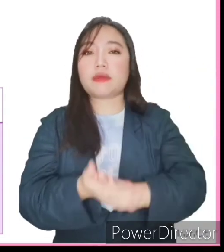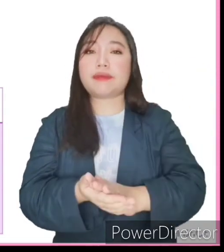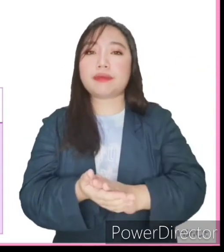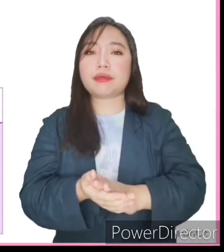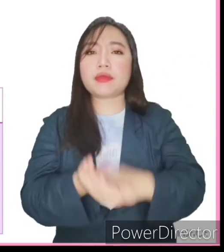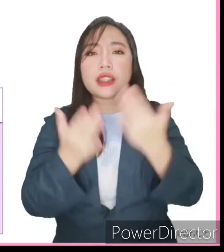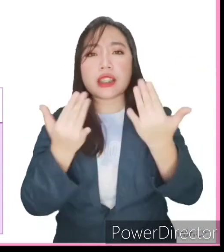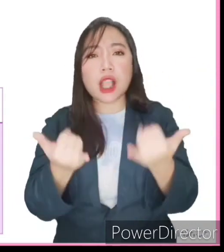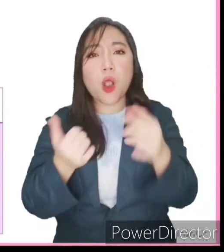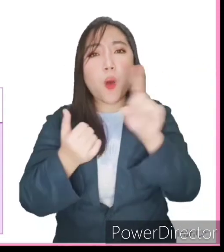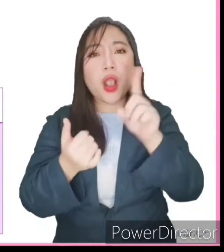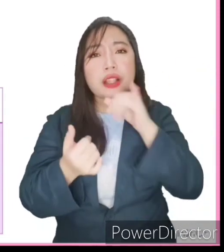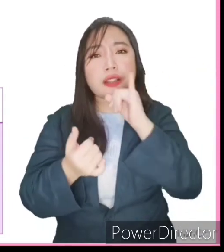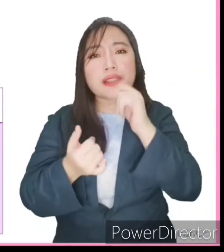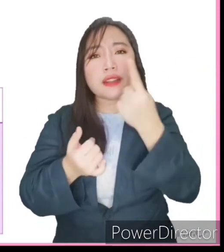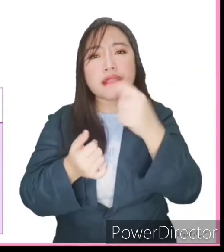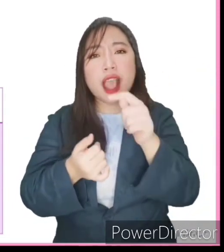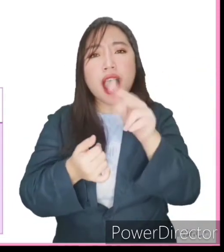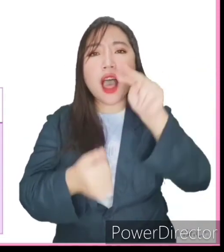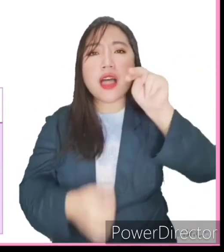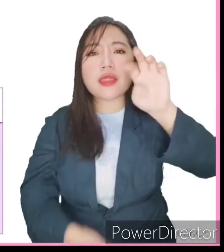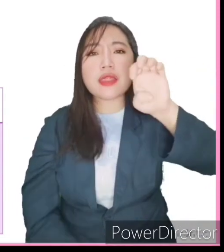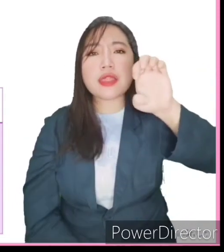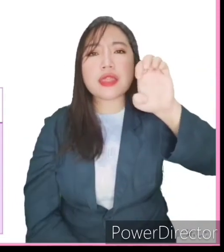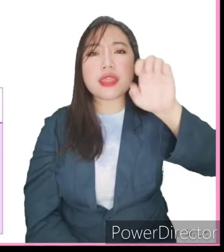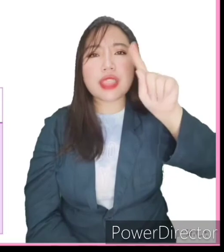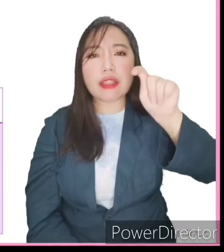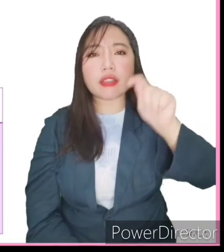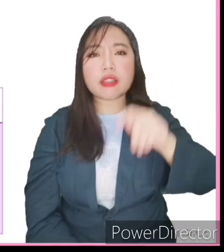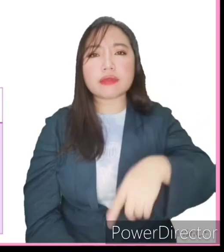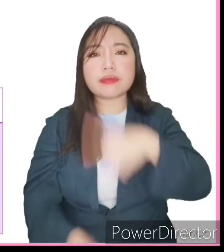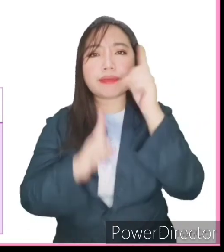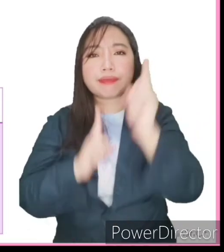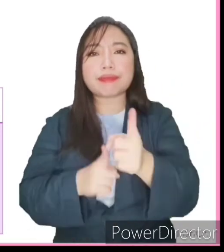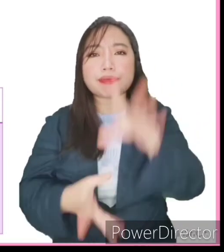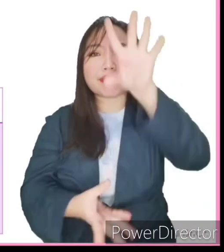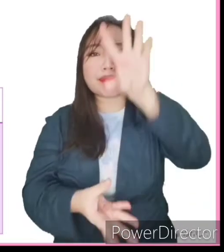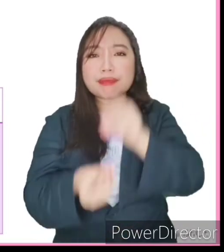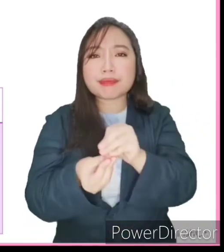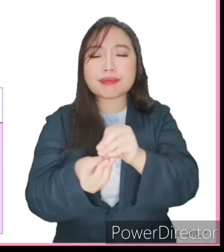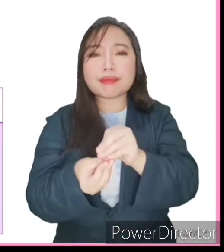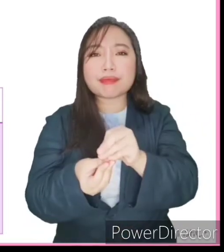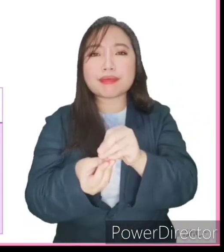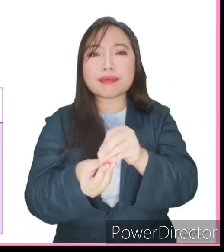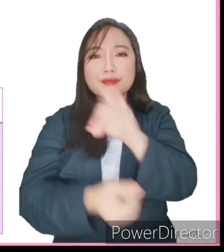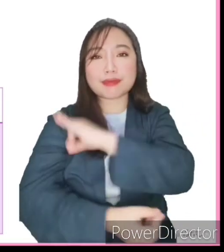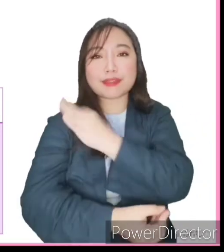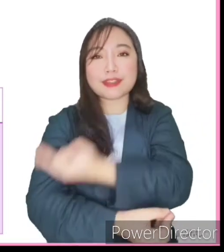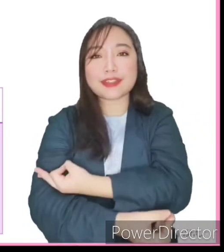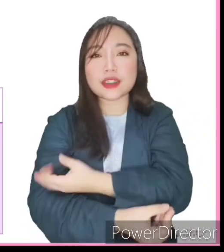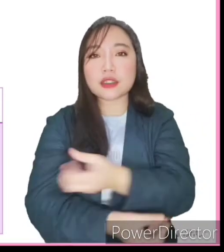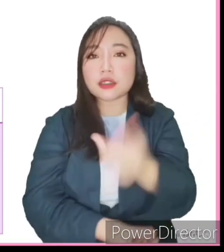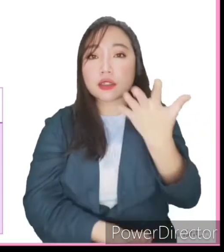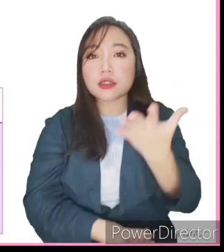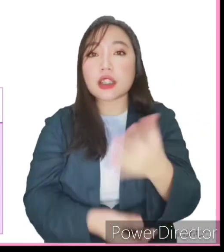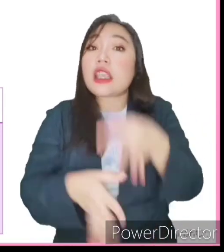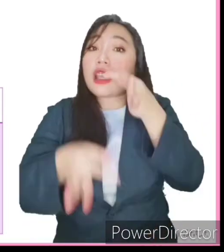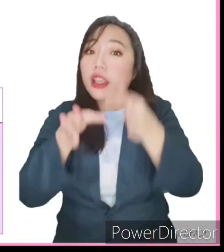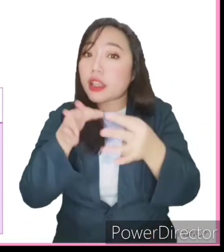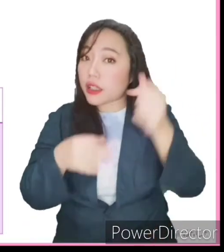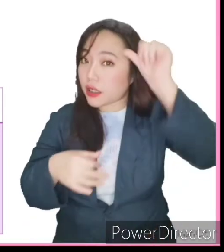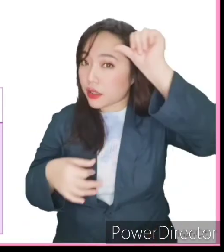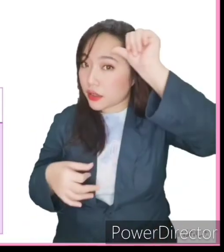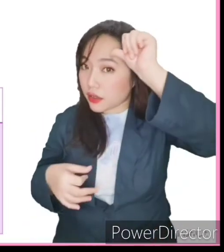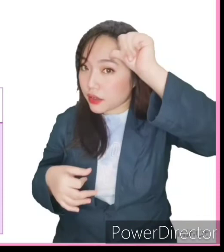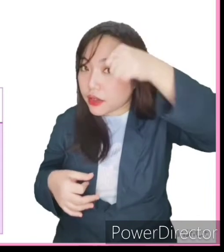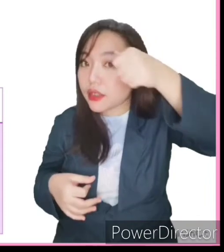10 newton east. Now, what is the net force? Again, it's the total force.